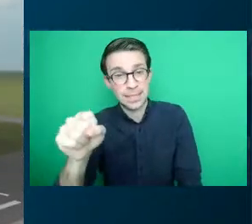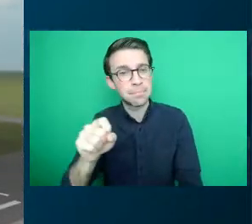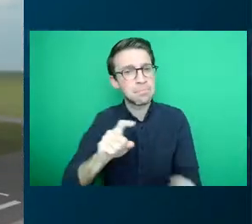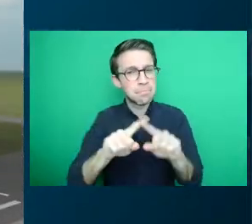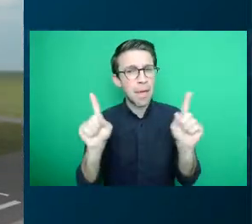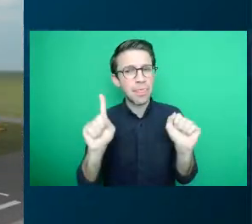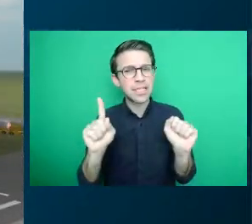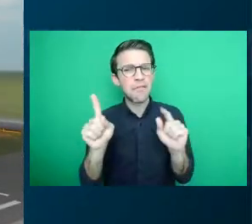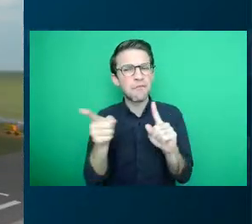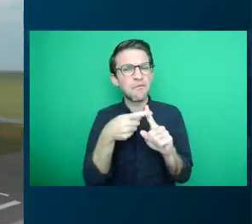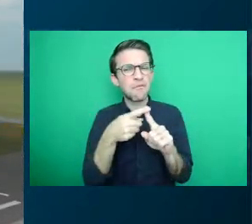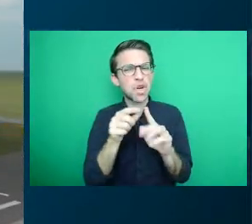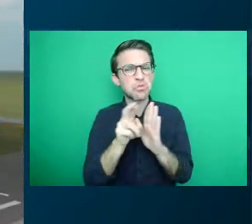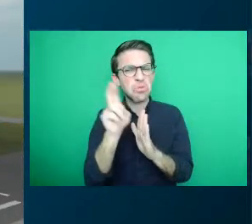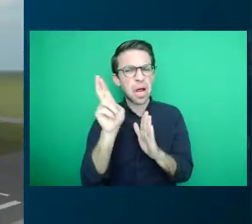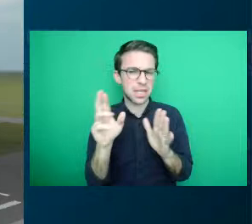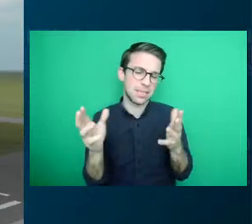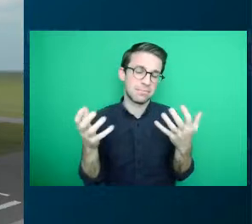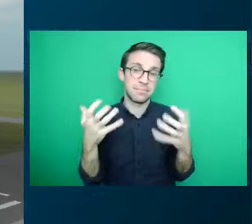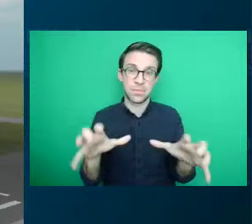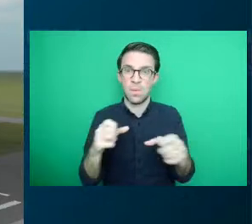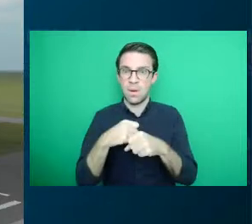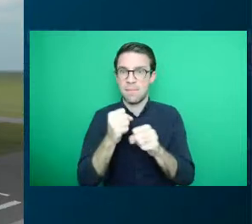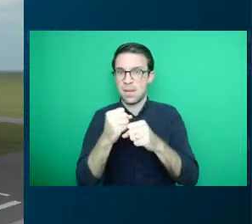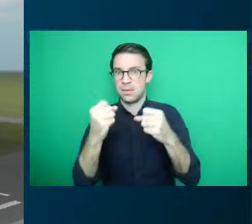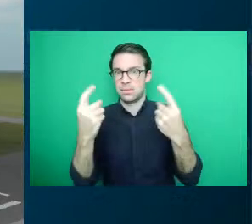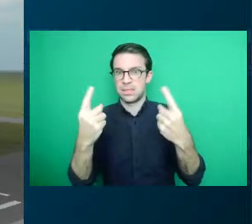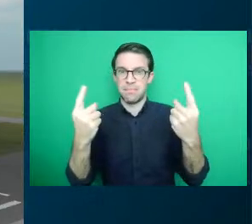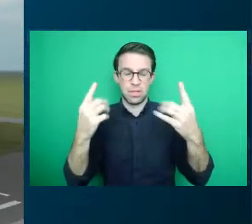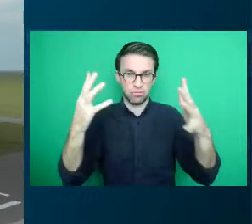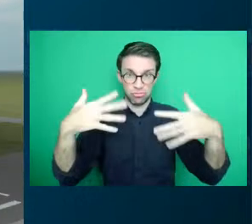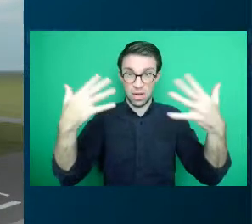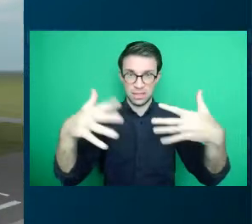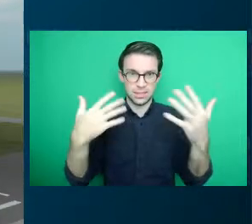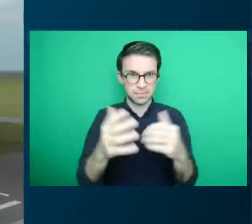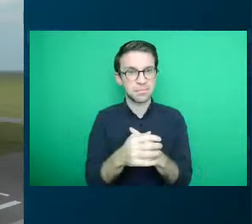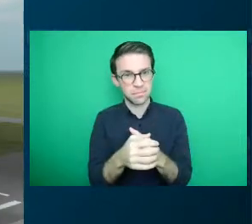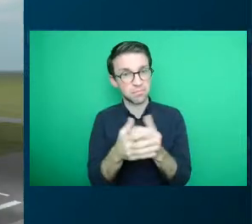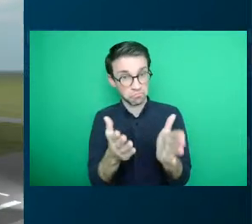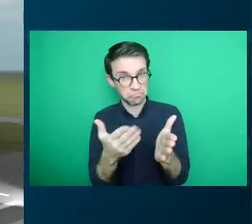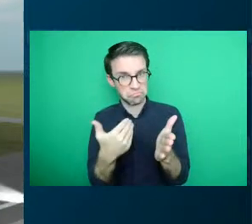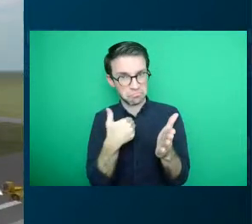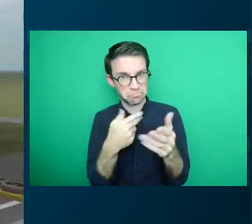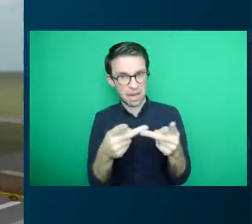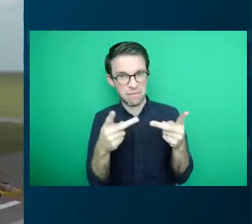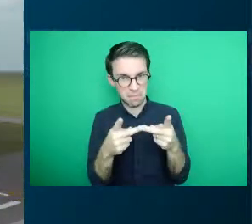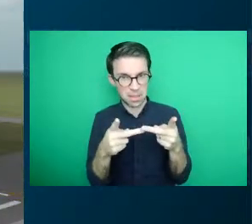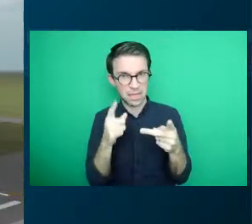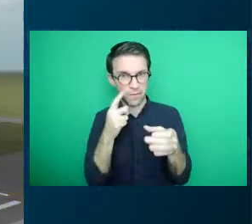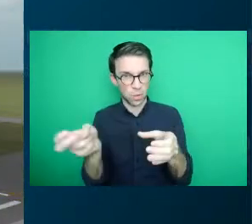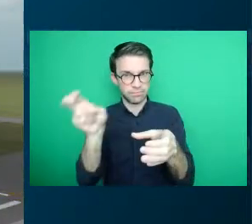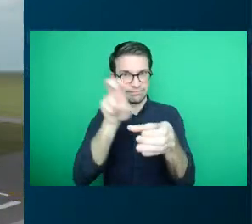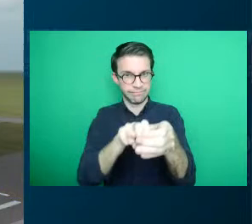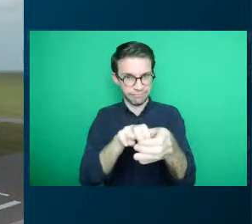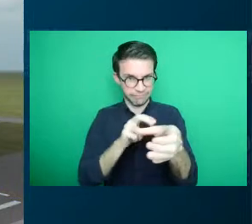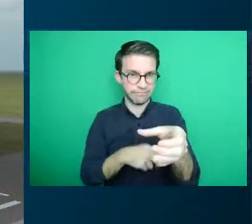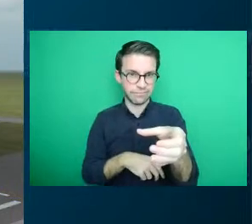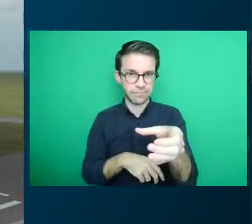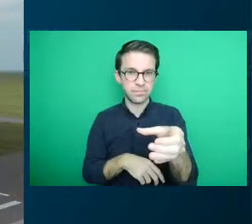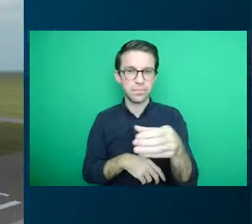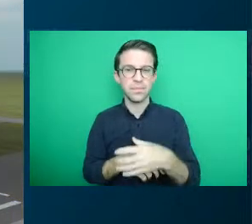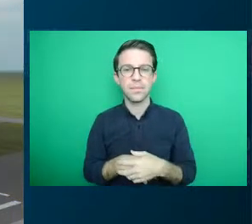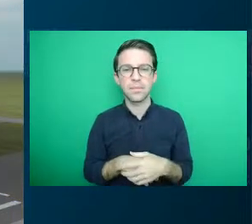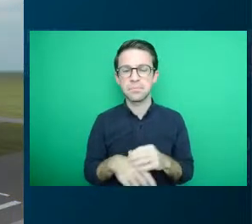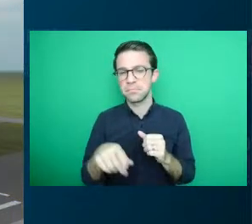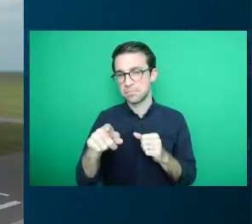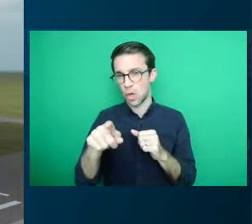rocket capsule instead of making a big crazy contraption, right? So now we have a place for the Kerbal to sit. The other cool thing, the game sort of does this in the background. You don't